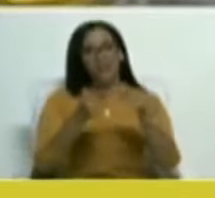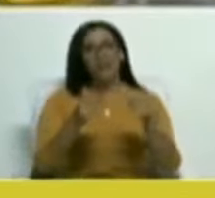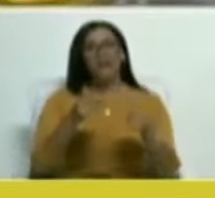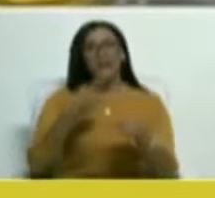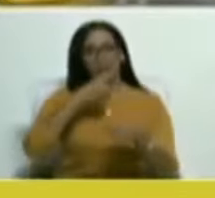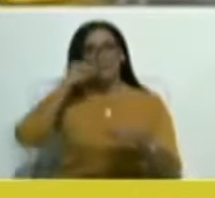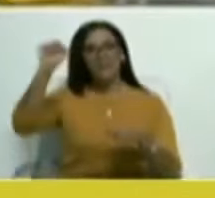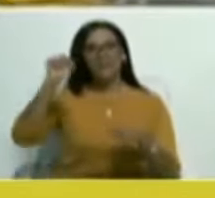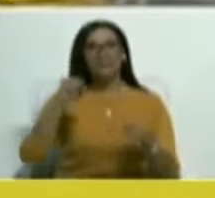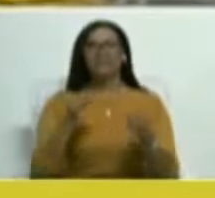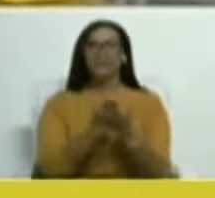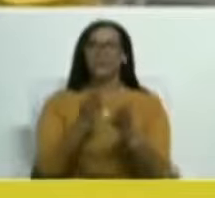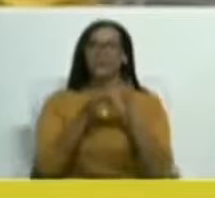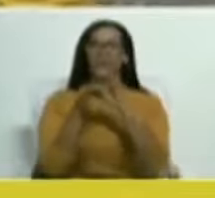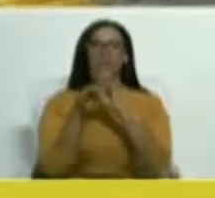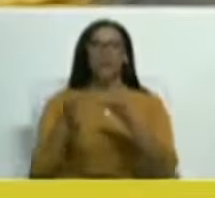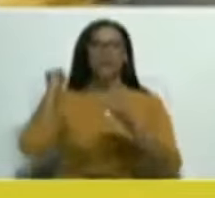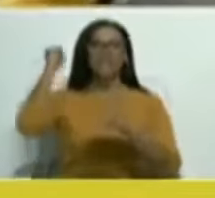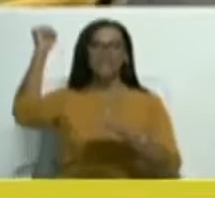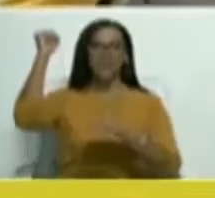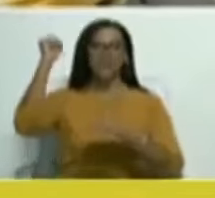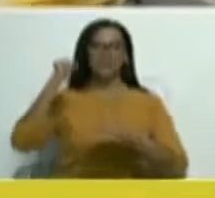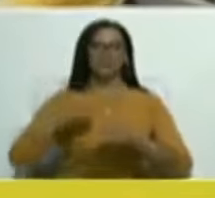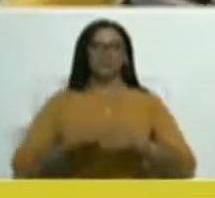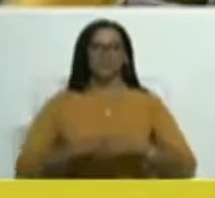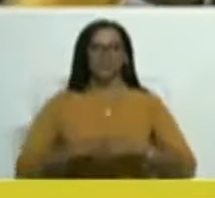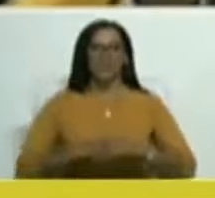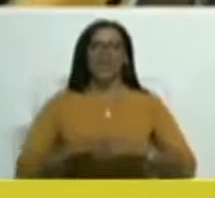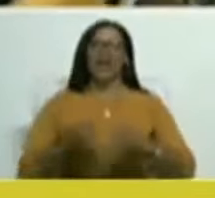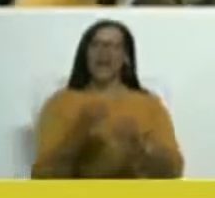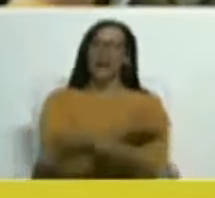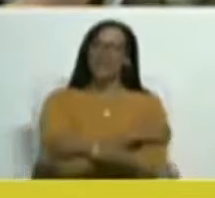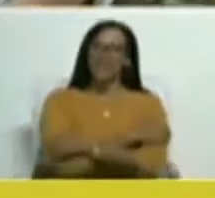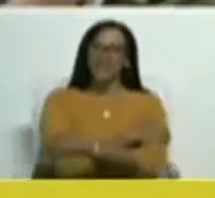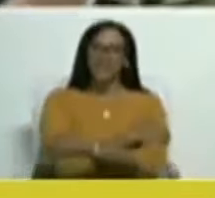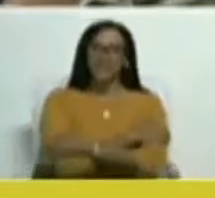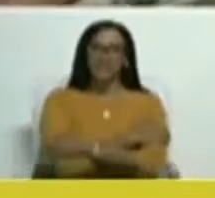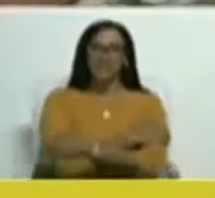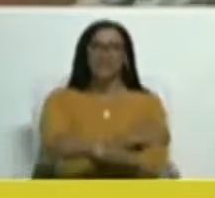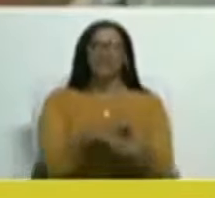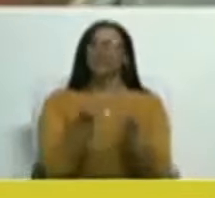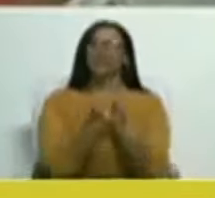saying, united we can conquer and we will conquer.